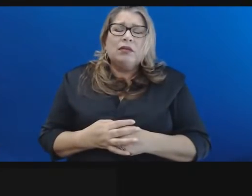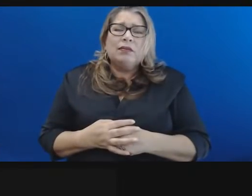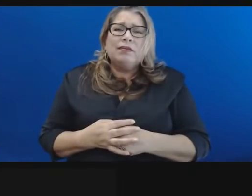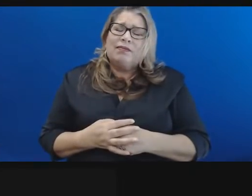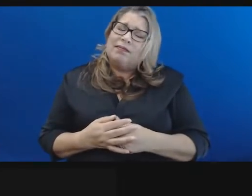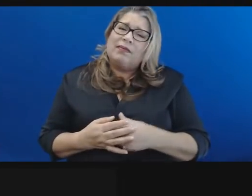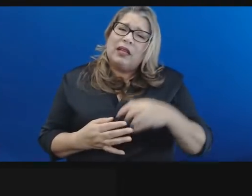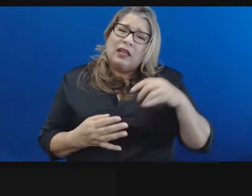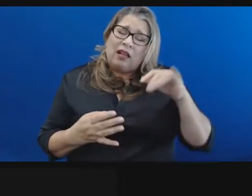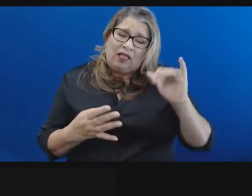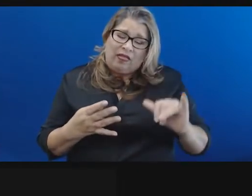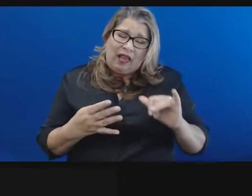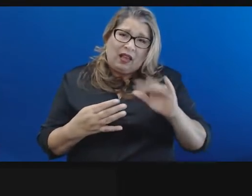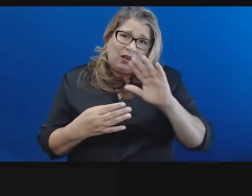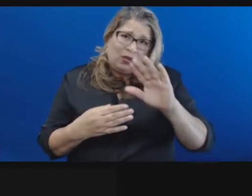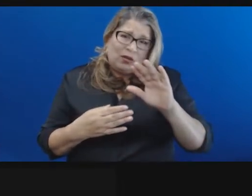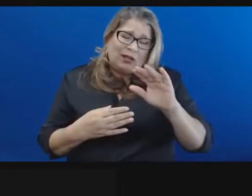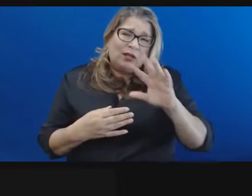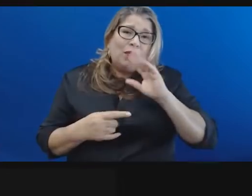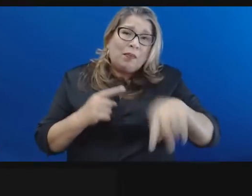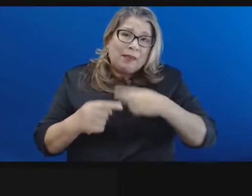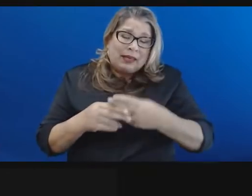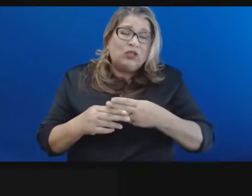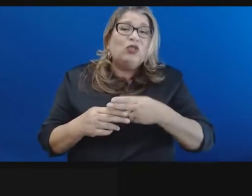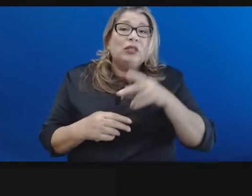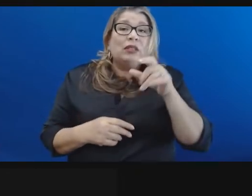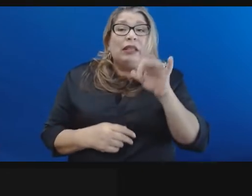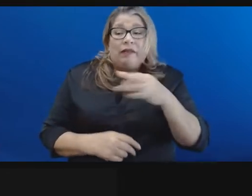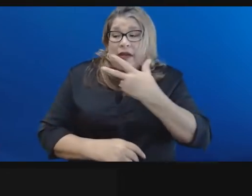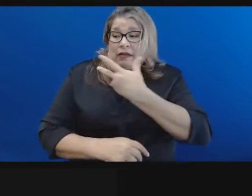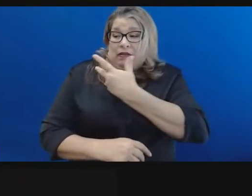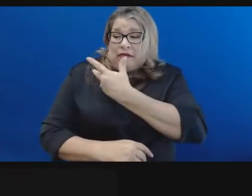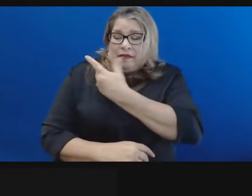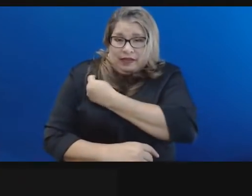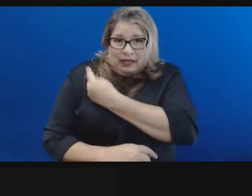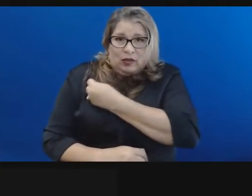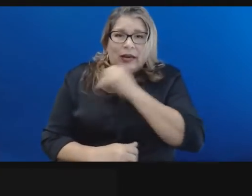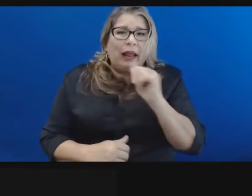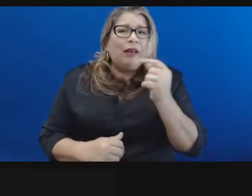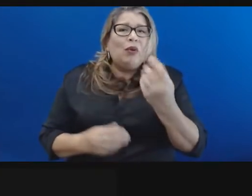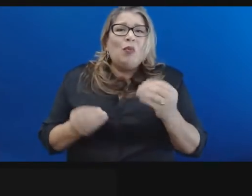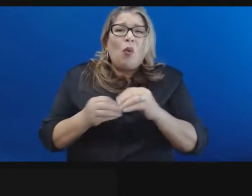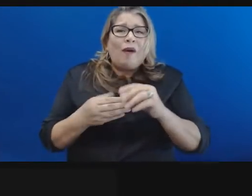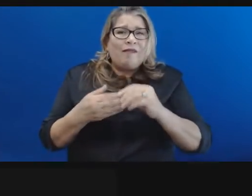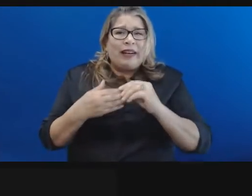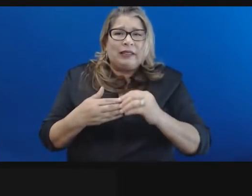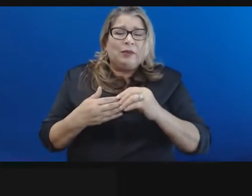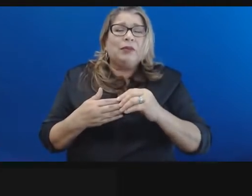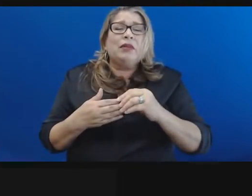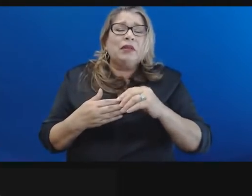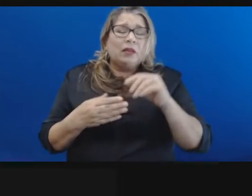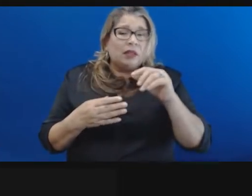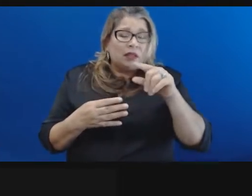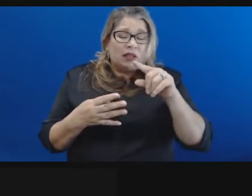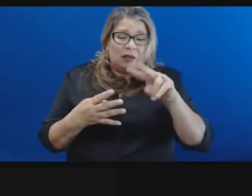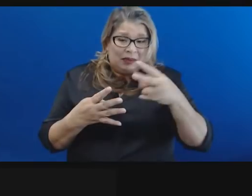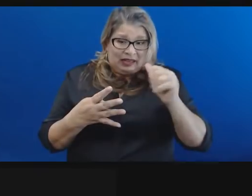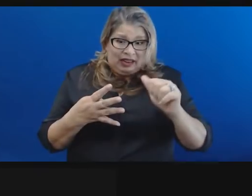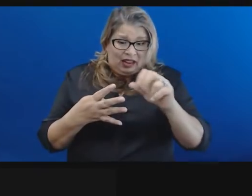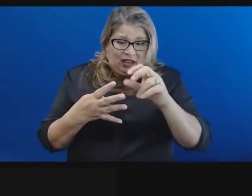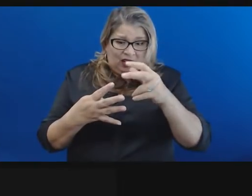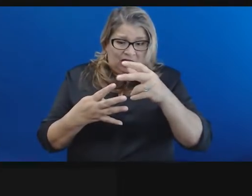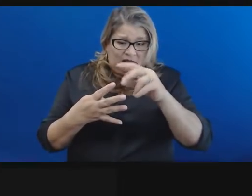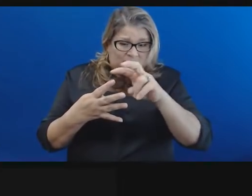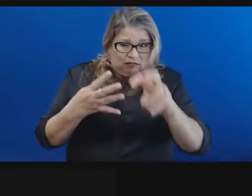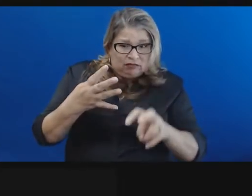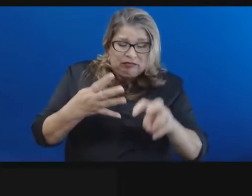that flexibility all the way to anybody who's available to just ensure that nothing is wasted? Could you kind of give